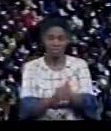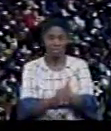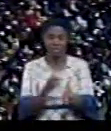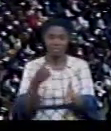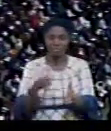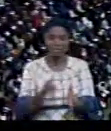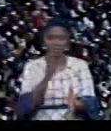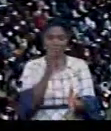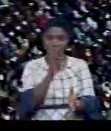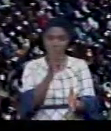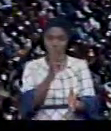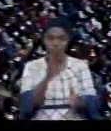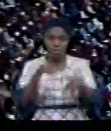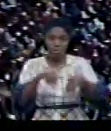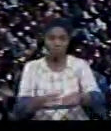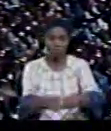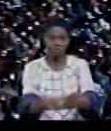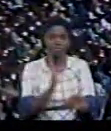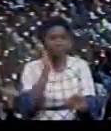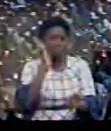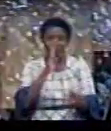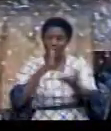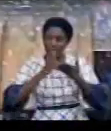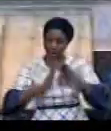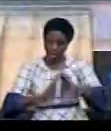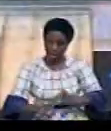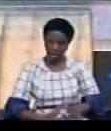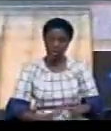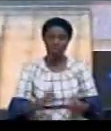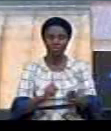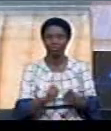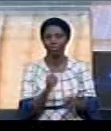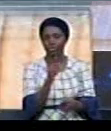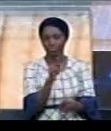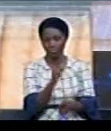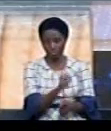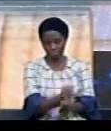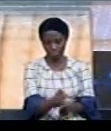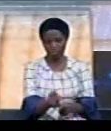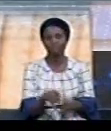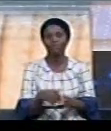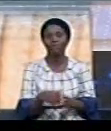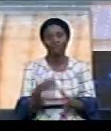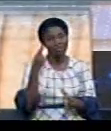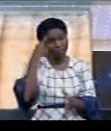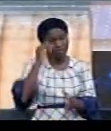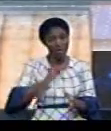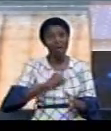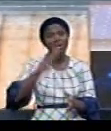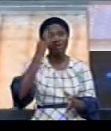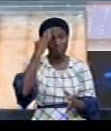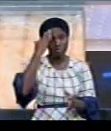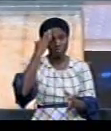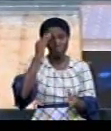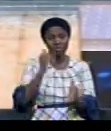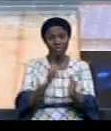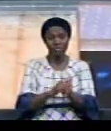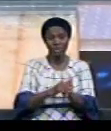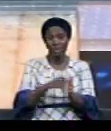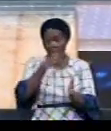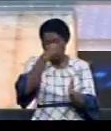you. For I know that for my sake is